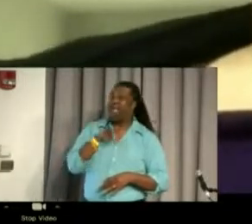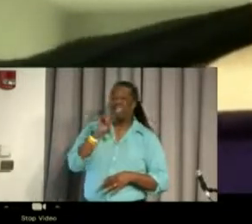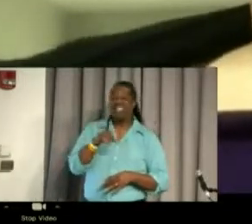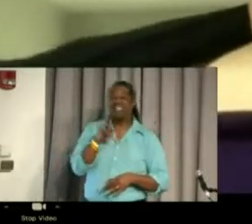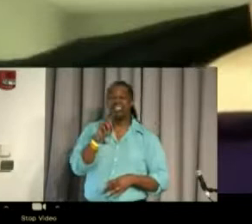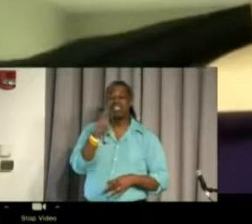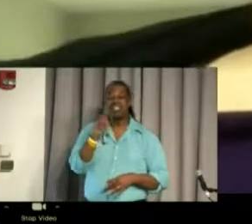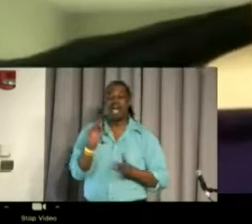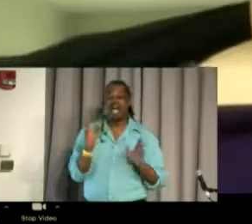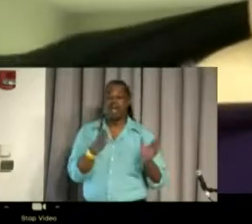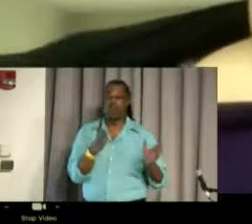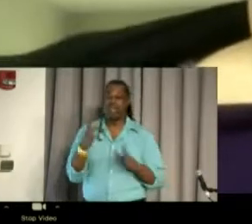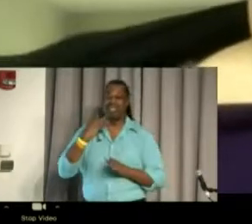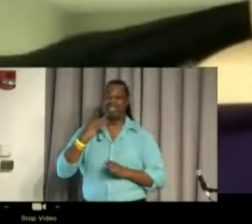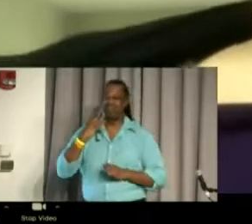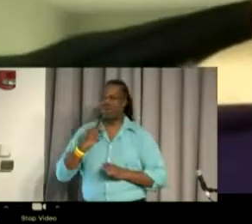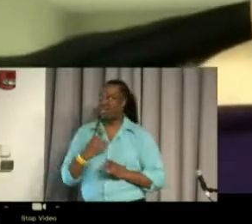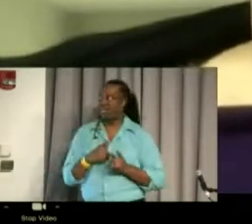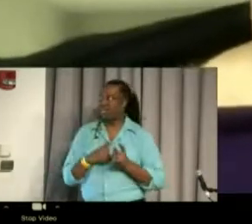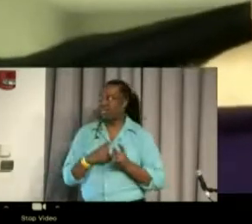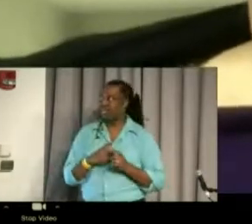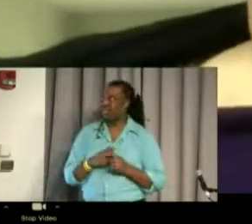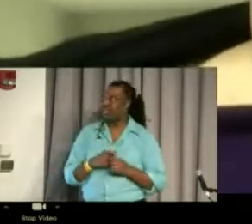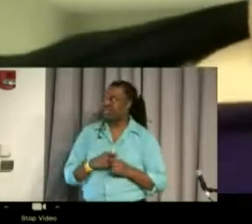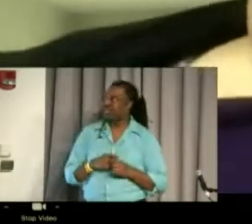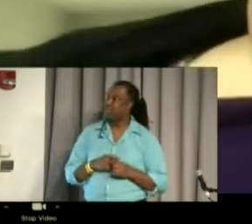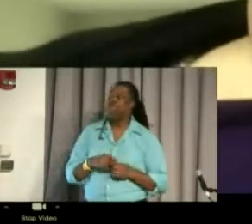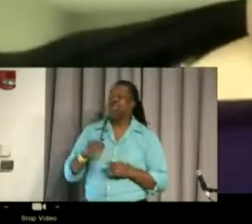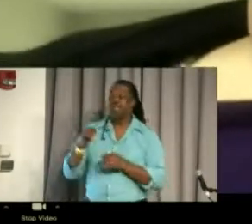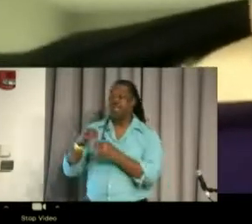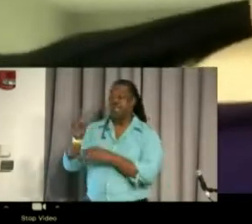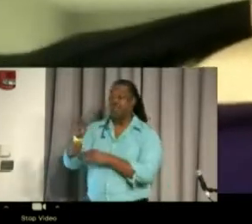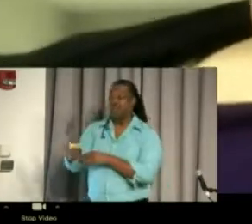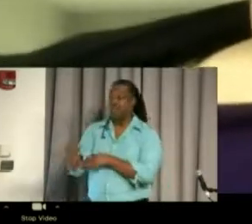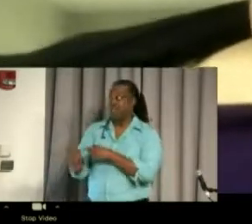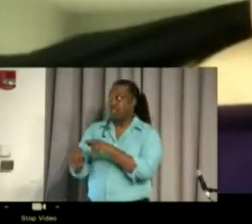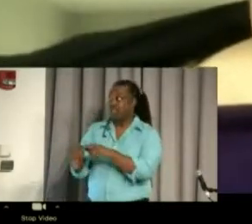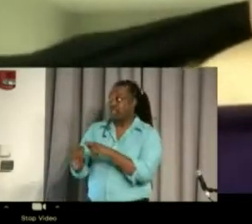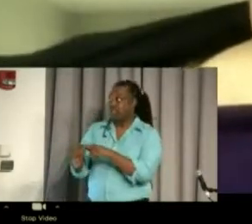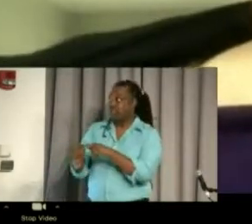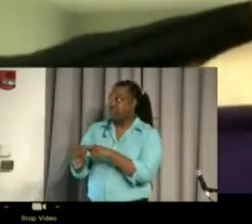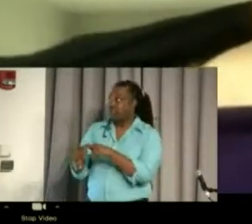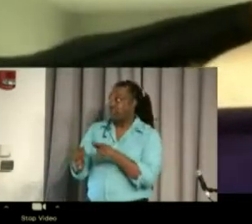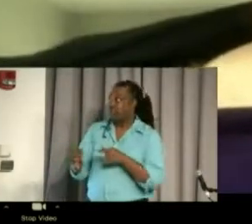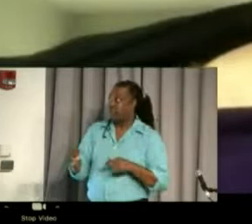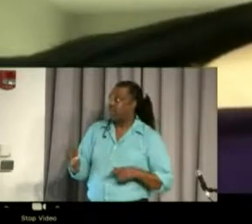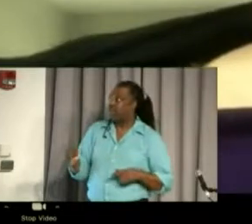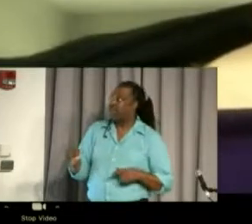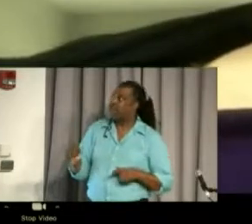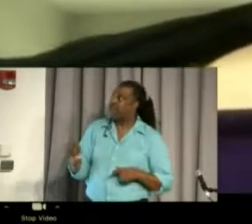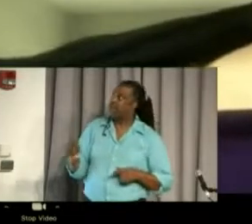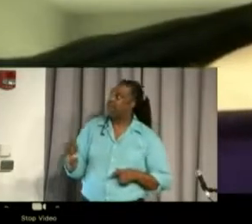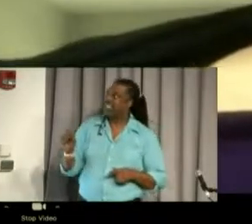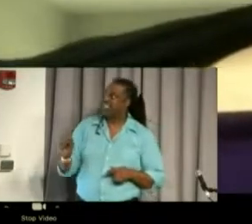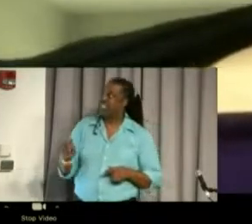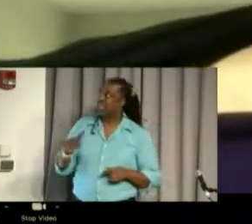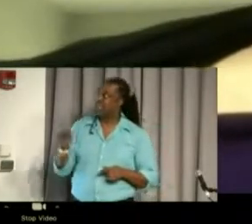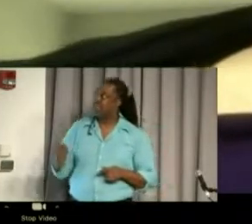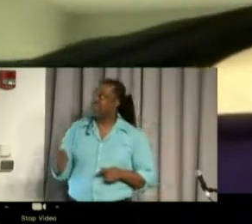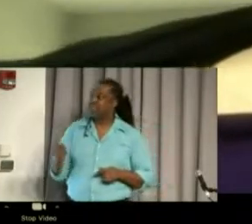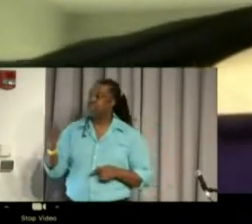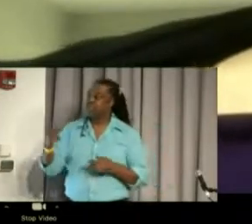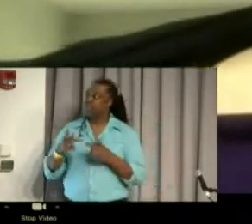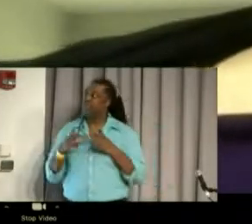downwind experience. In Philly, the fossil fuel refinery in South Philly is responsible for